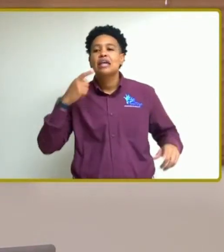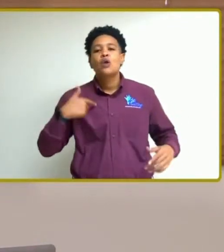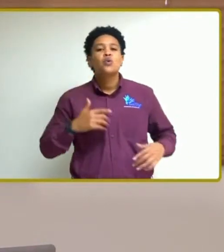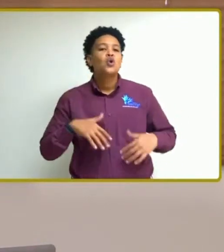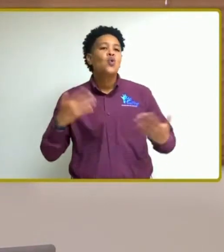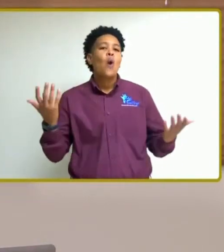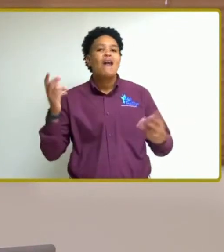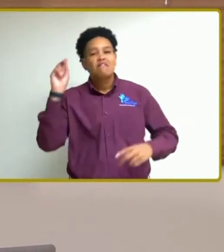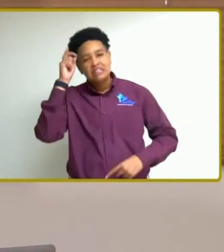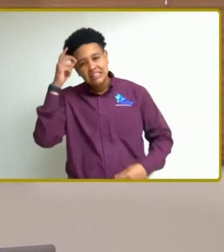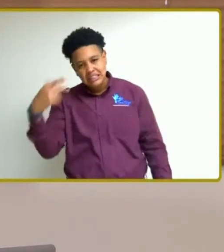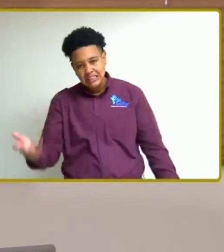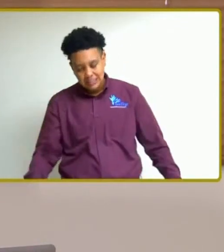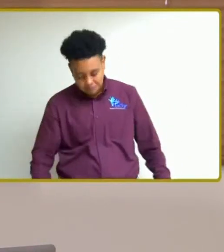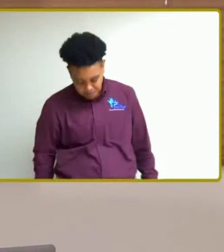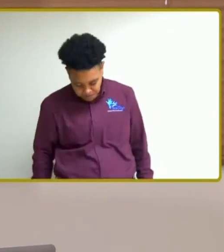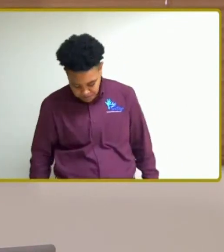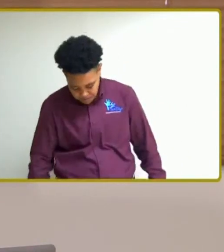have disease.